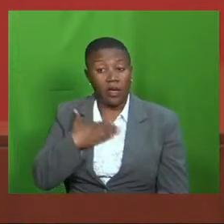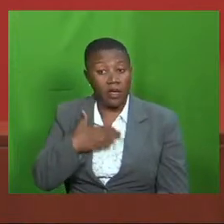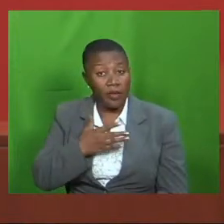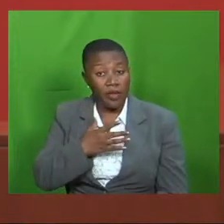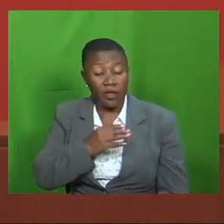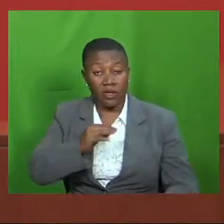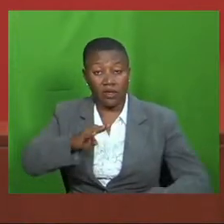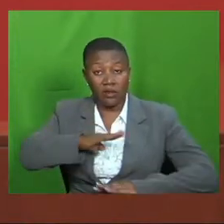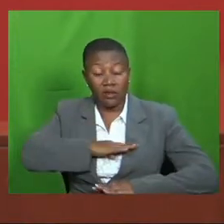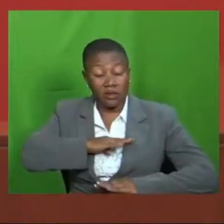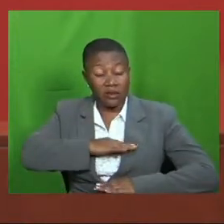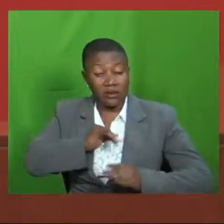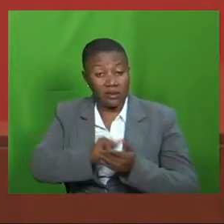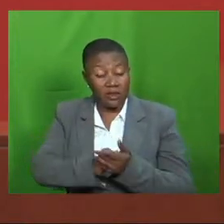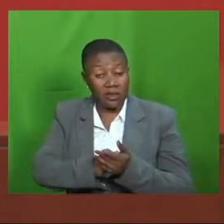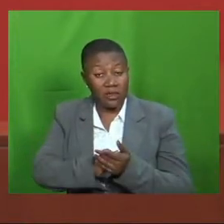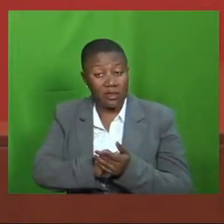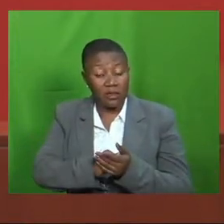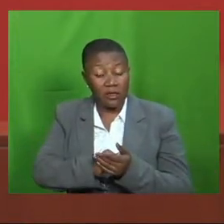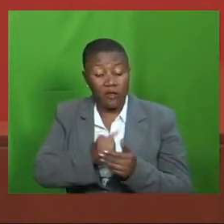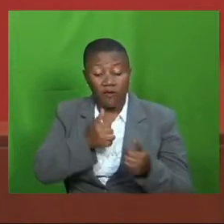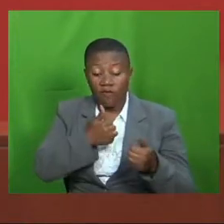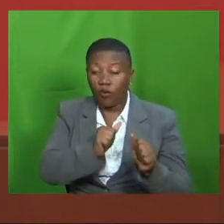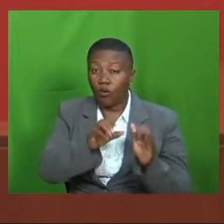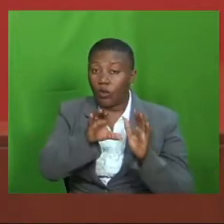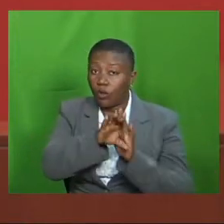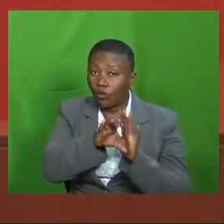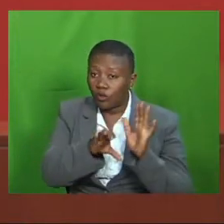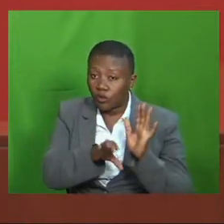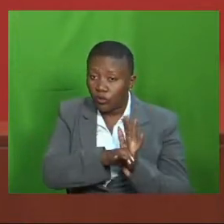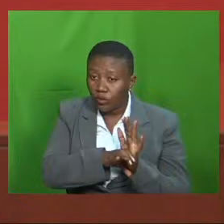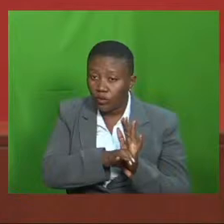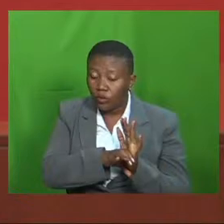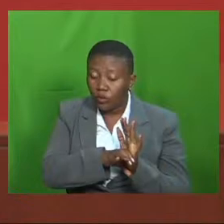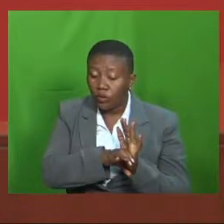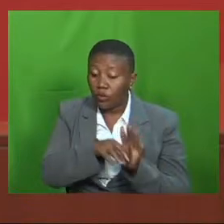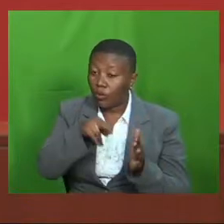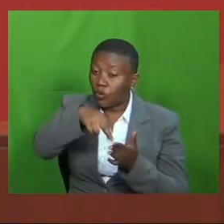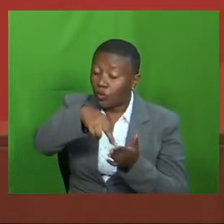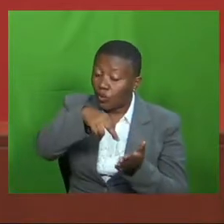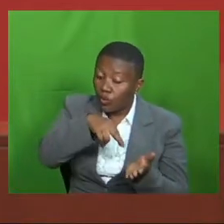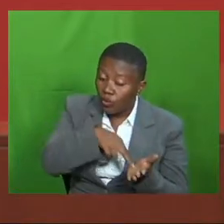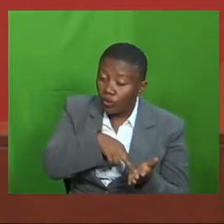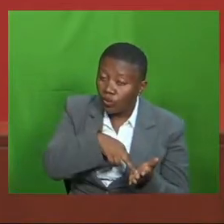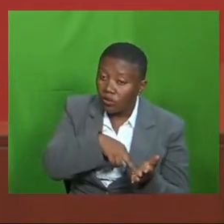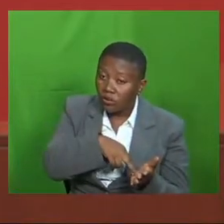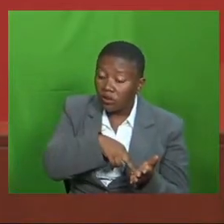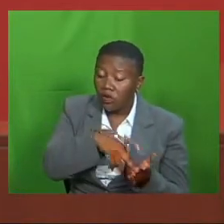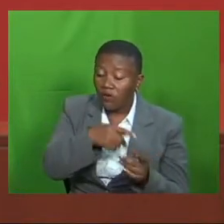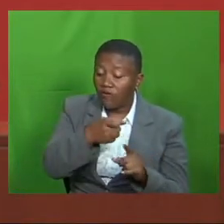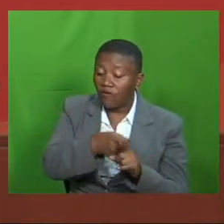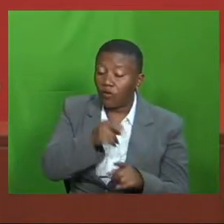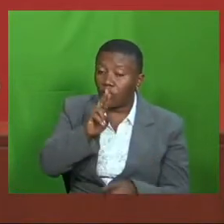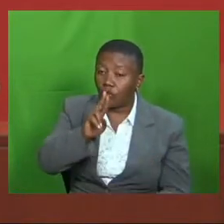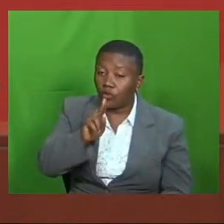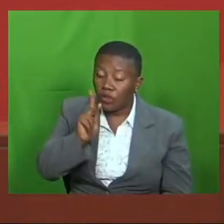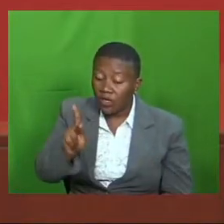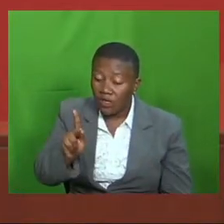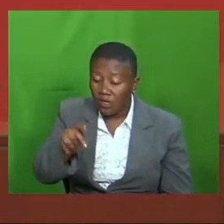this position of the law by the provision of the Constitution, rules of procedure and practice of the United Kingdom,